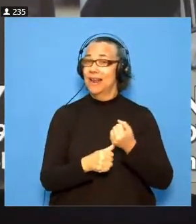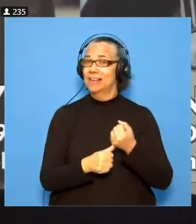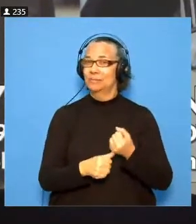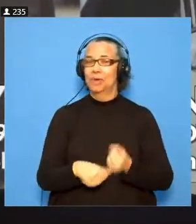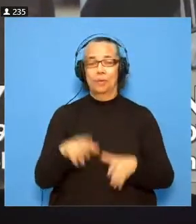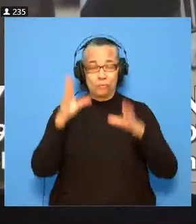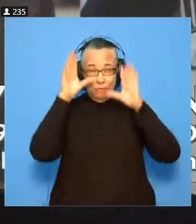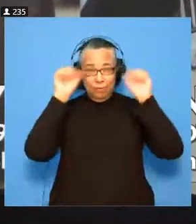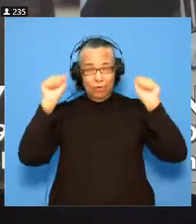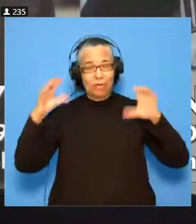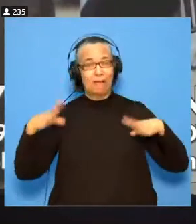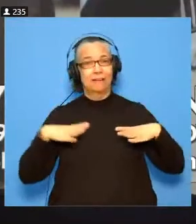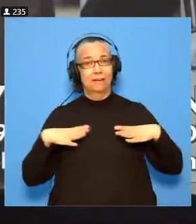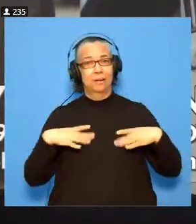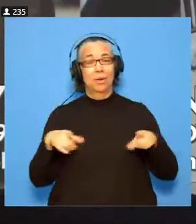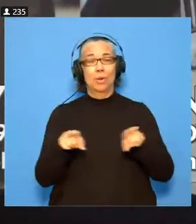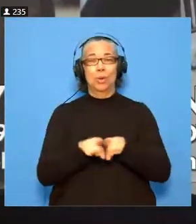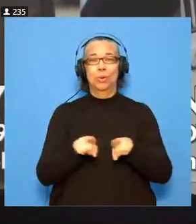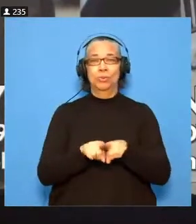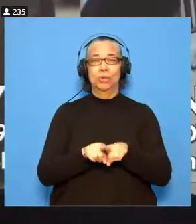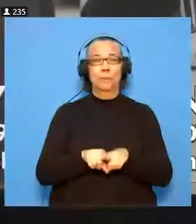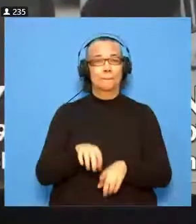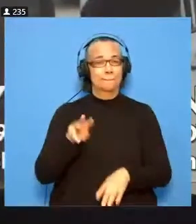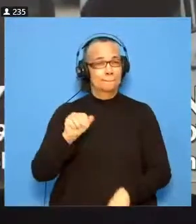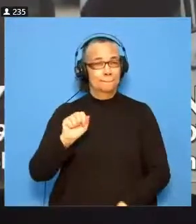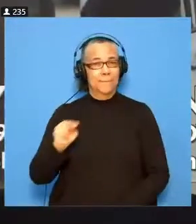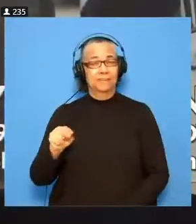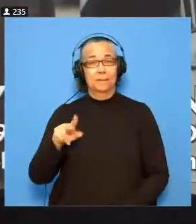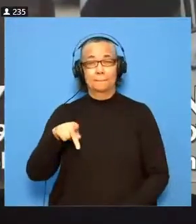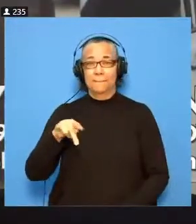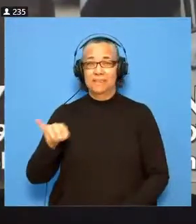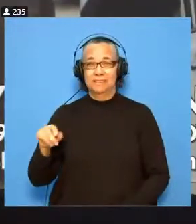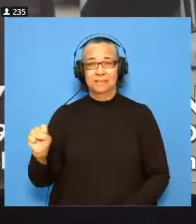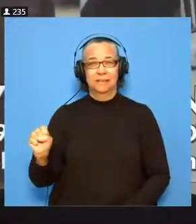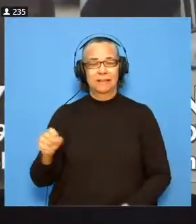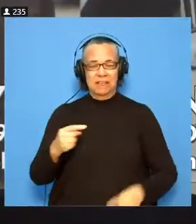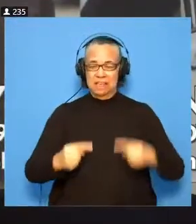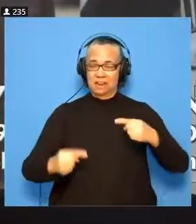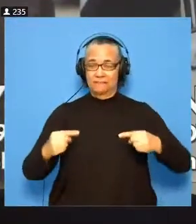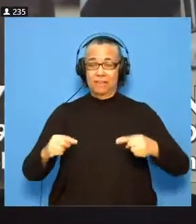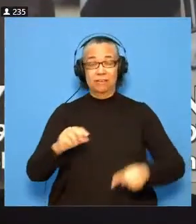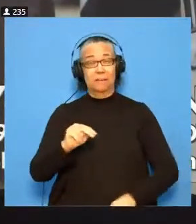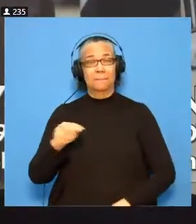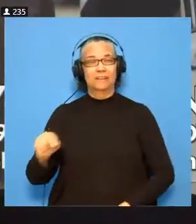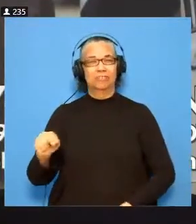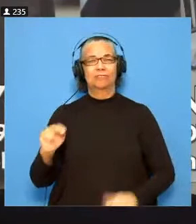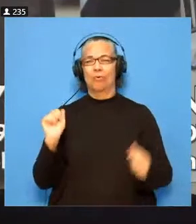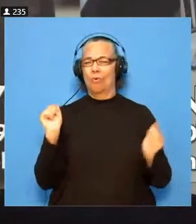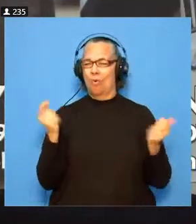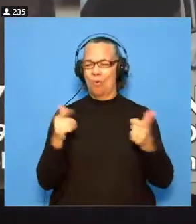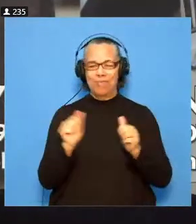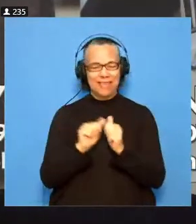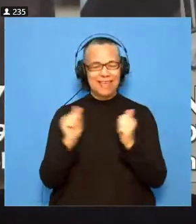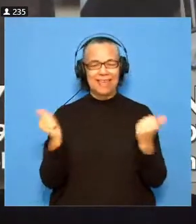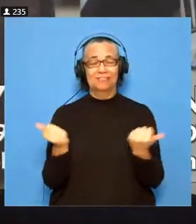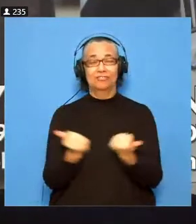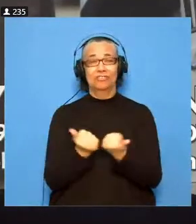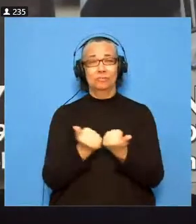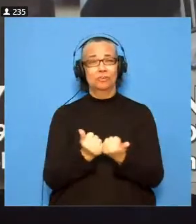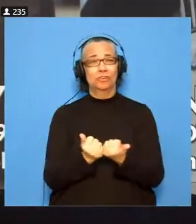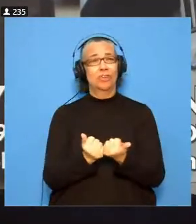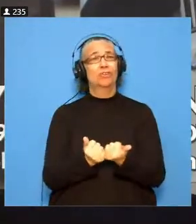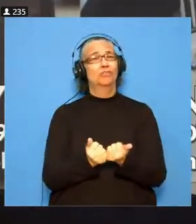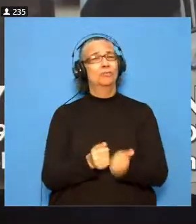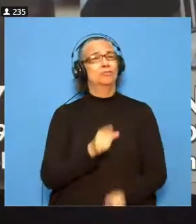Culture, and Sport, Minister Ernest Peets, and their respective ministries and all agencies that are involved in ensuring that we can enjoy